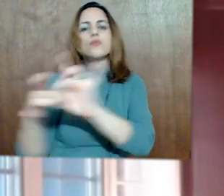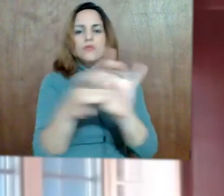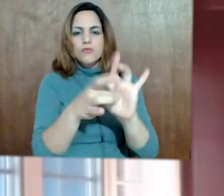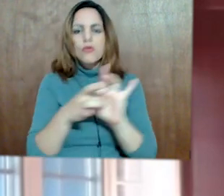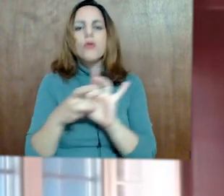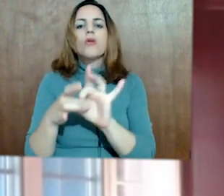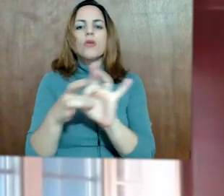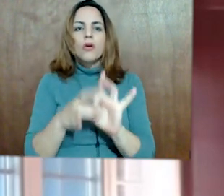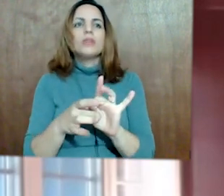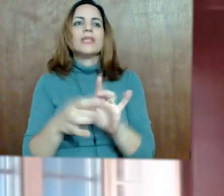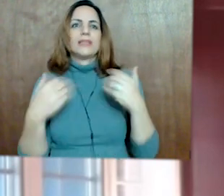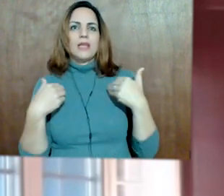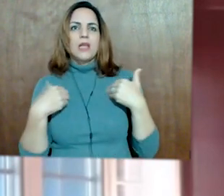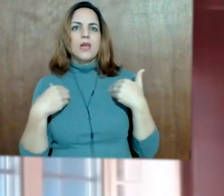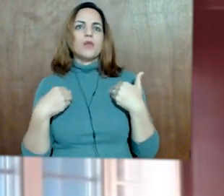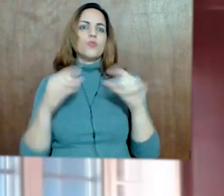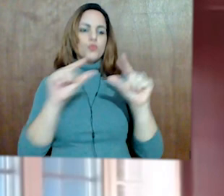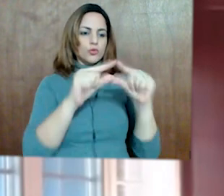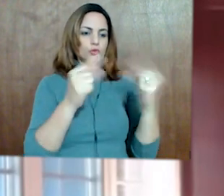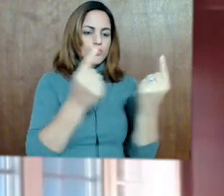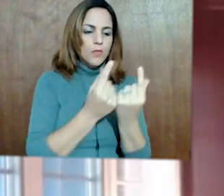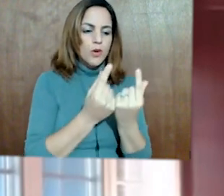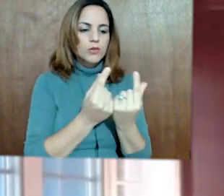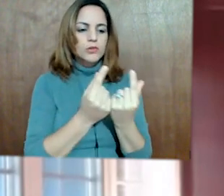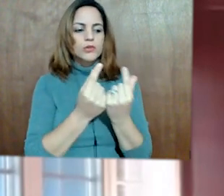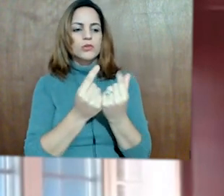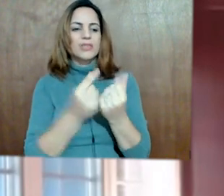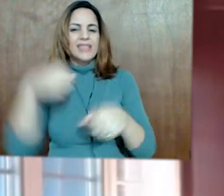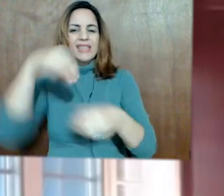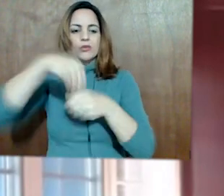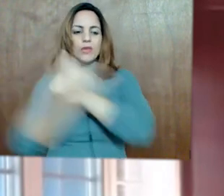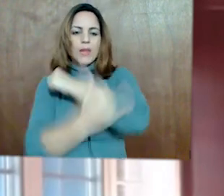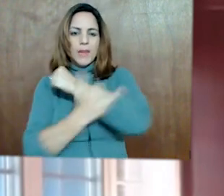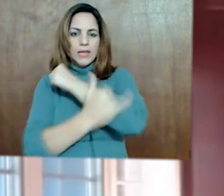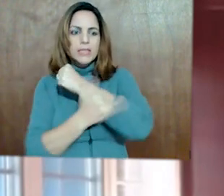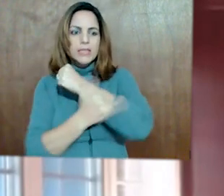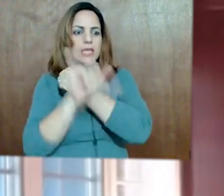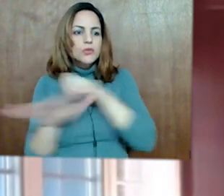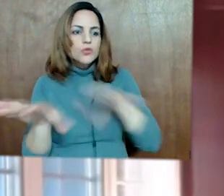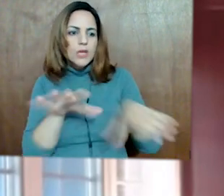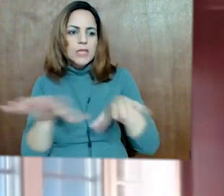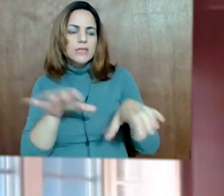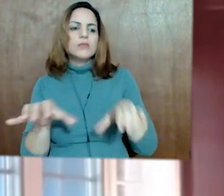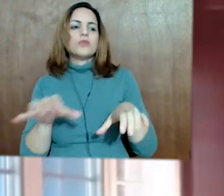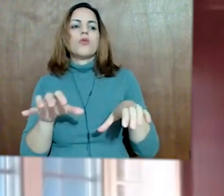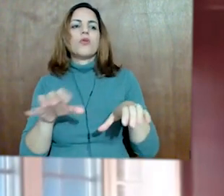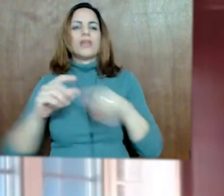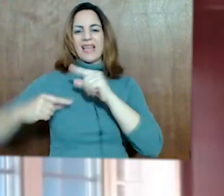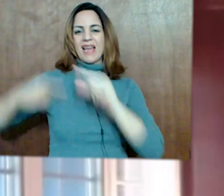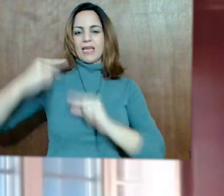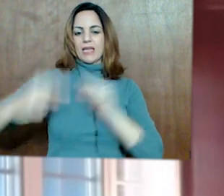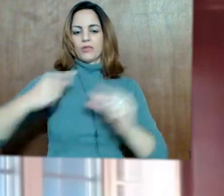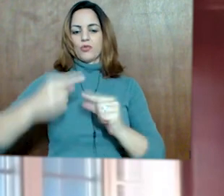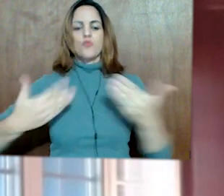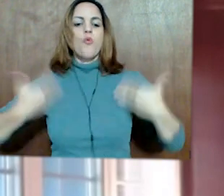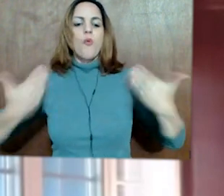country, and they really brought an entire generation of young Americans who knew nothing about Puerto Rico some new